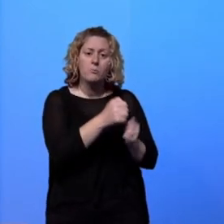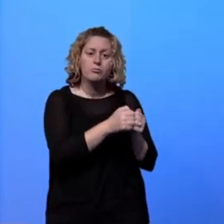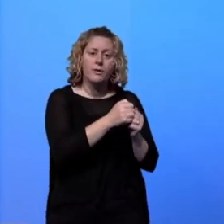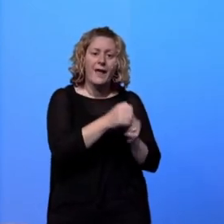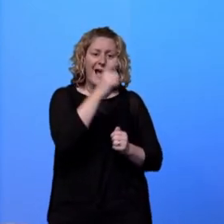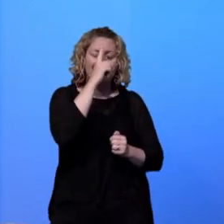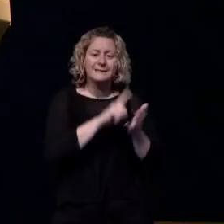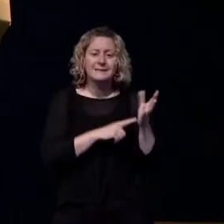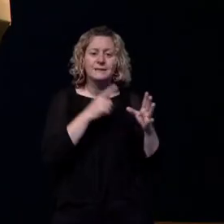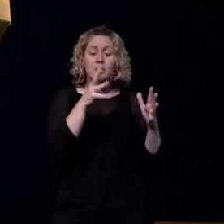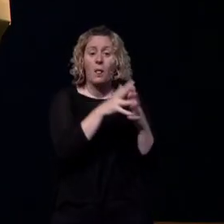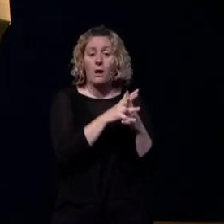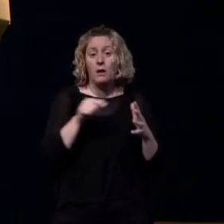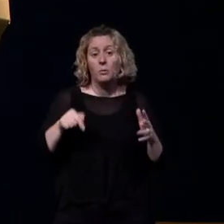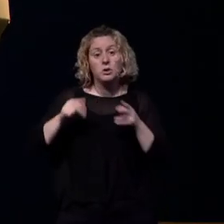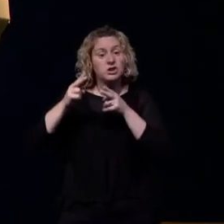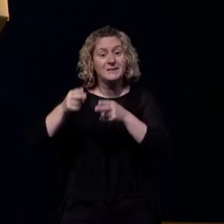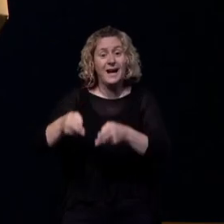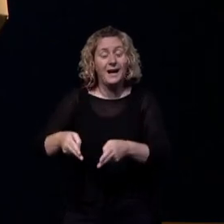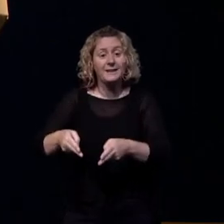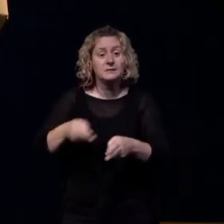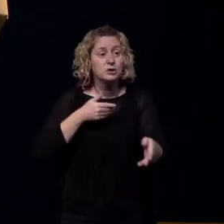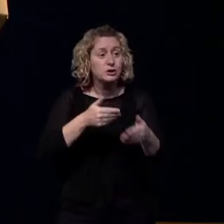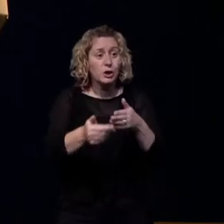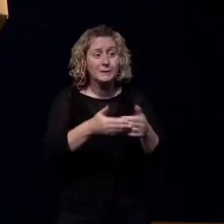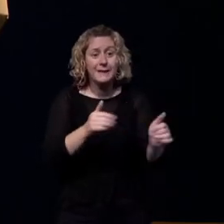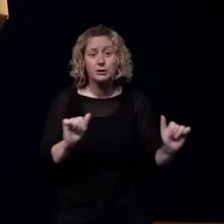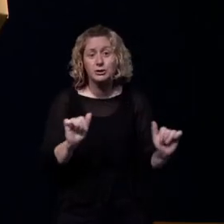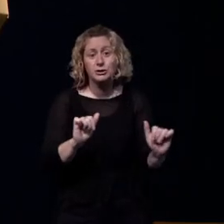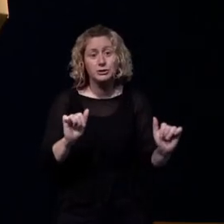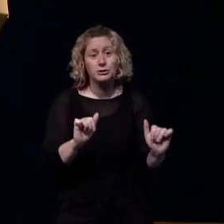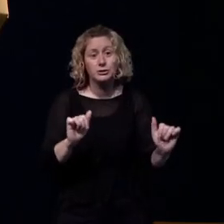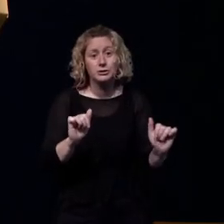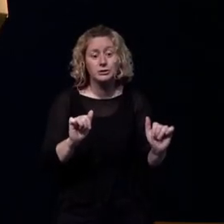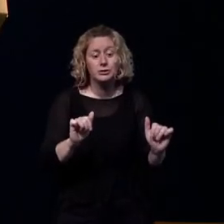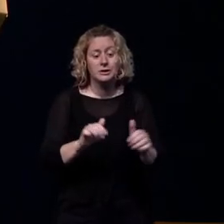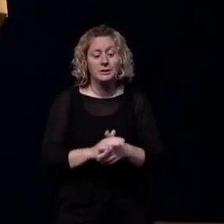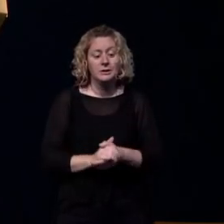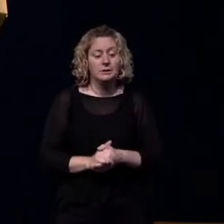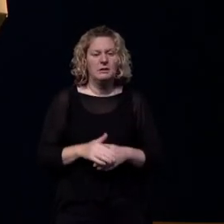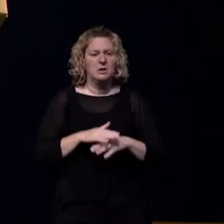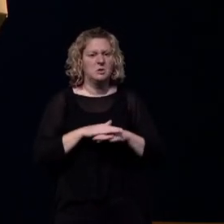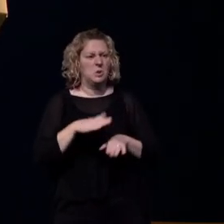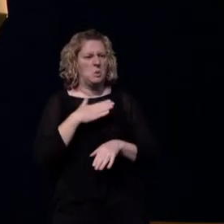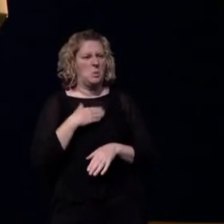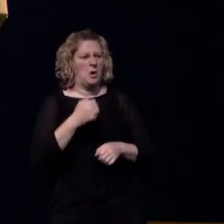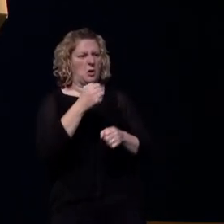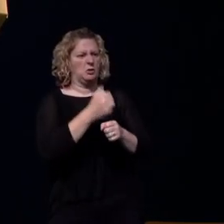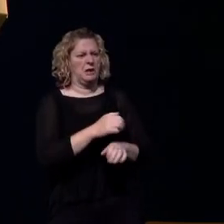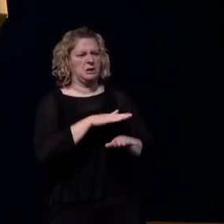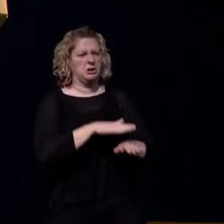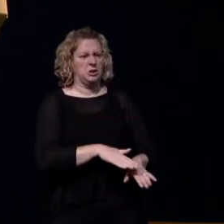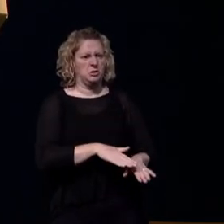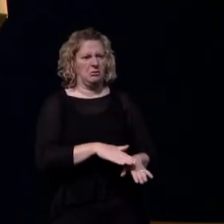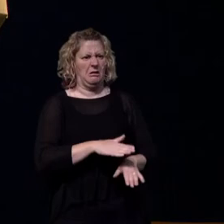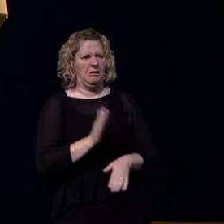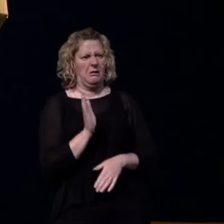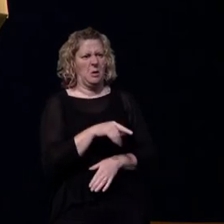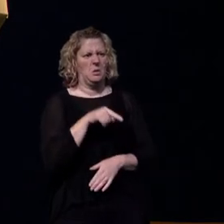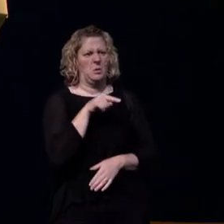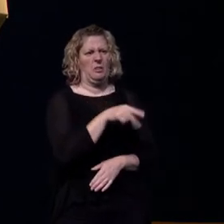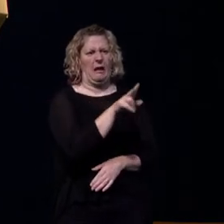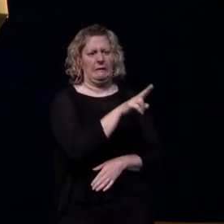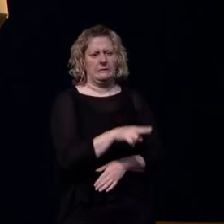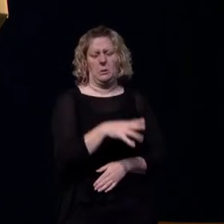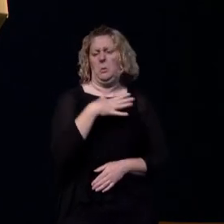was no forgiveness. Almost rather not have grandchildren than the grandchildren not go to the school, she thought. Just an idol. It's